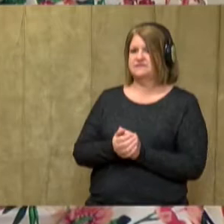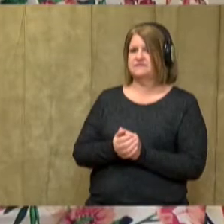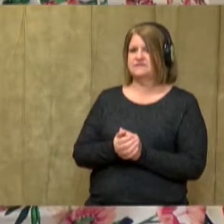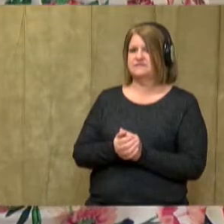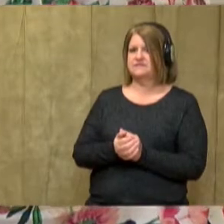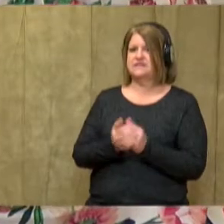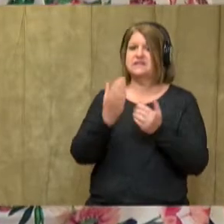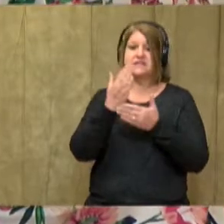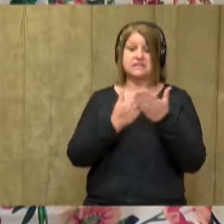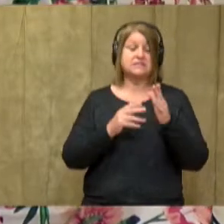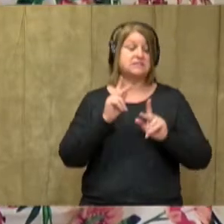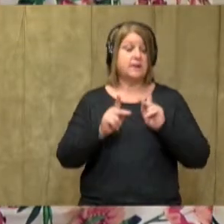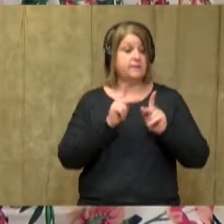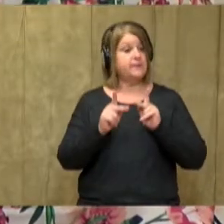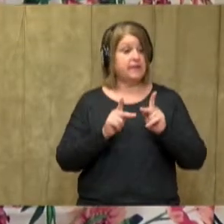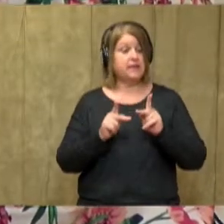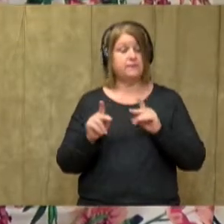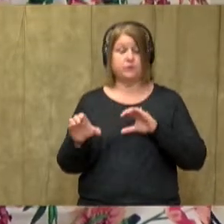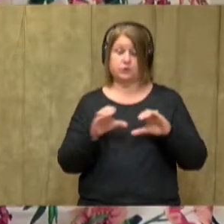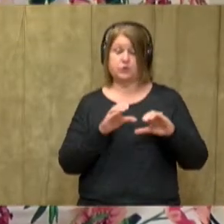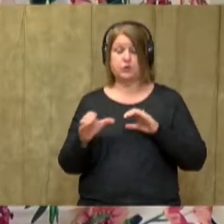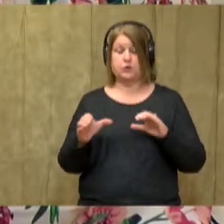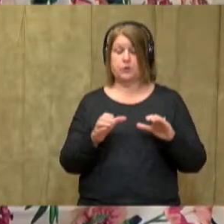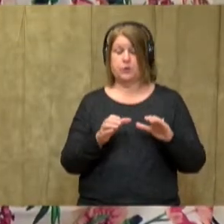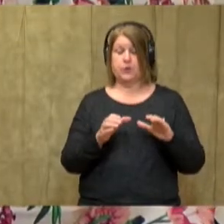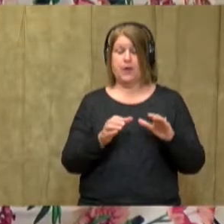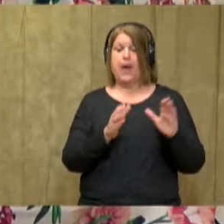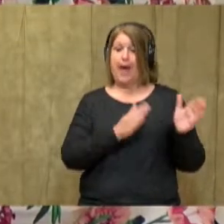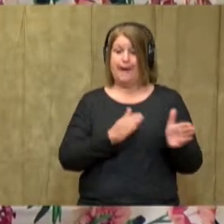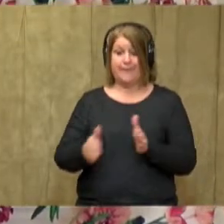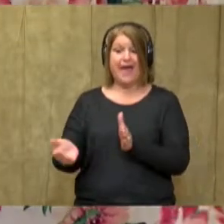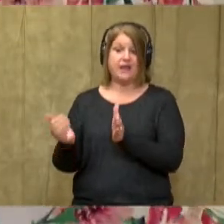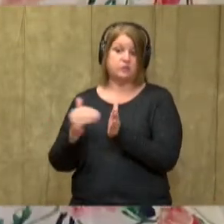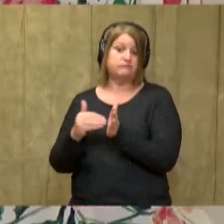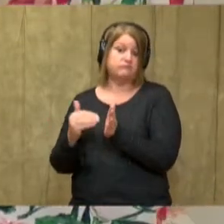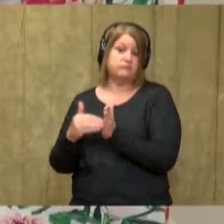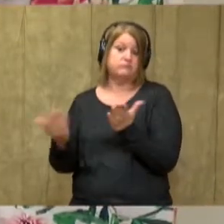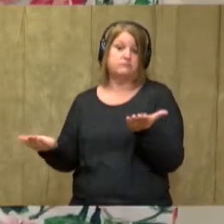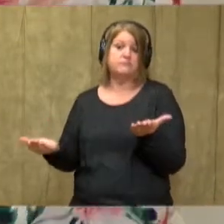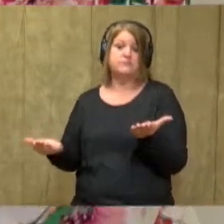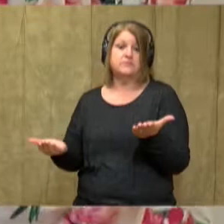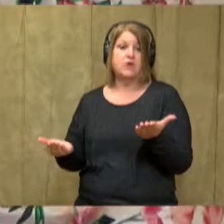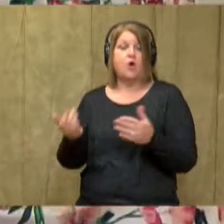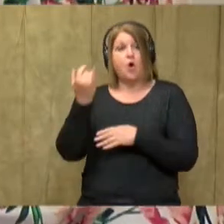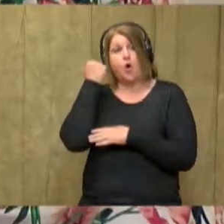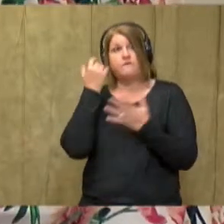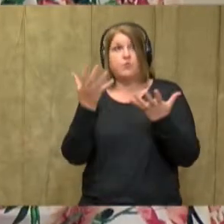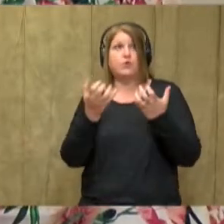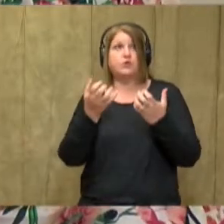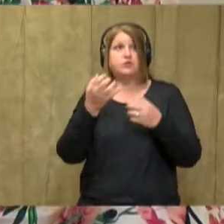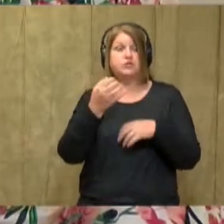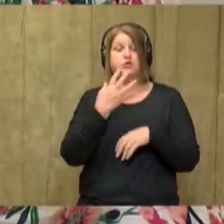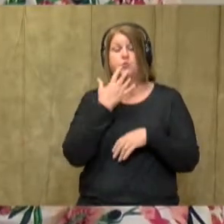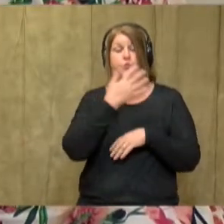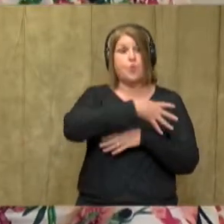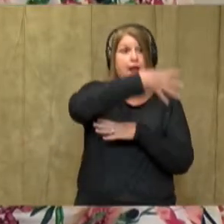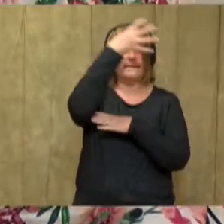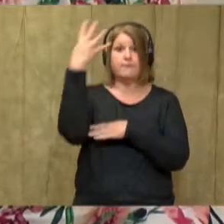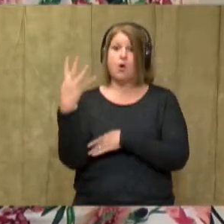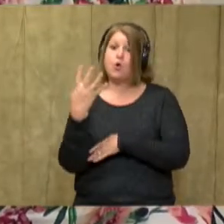Some people do a pattern. If you want to do a pattern on your vase, if you want to do rainbow colors, I think I'll do a